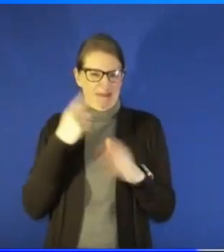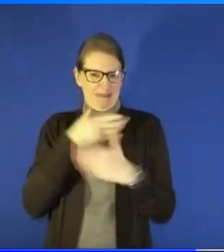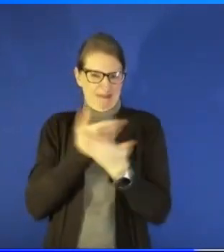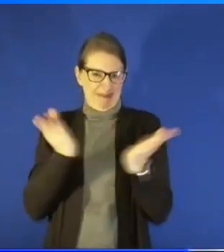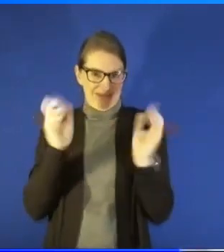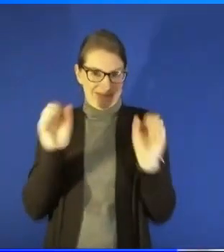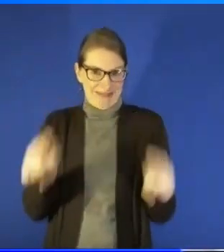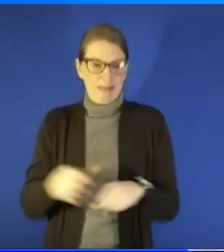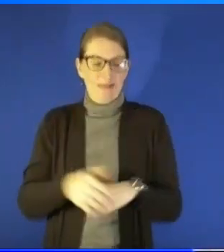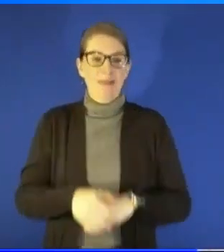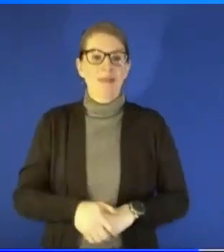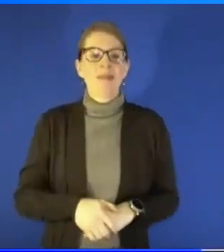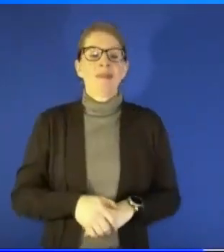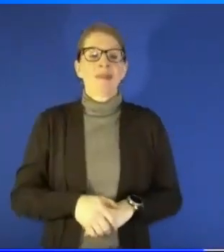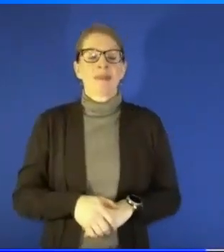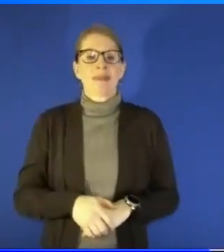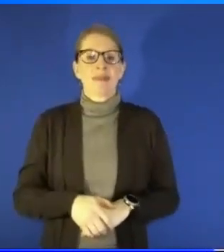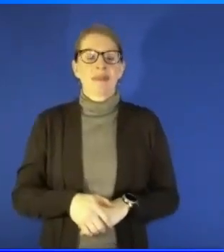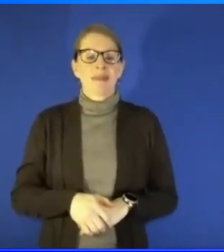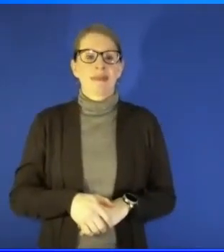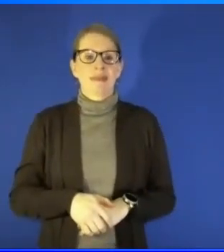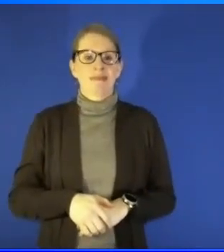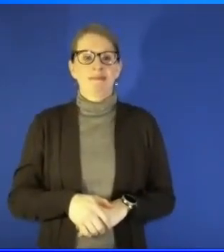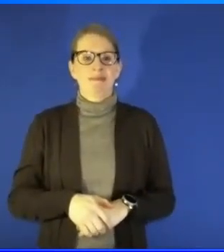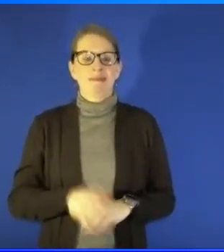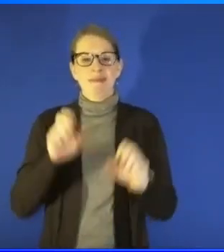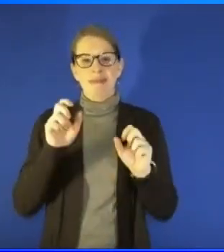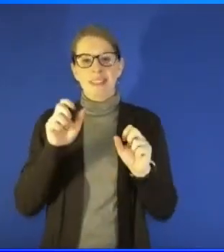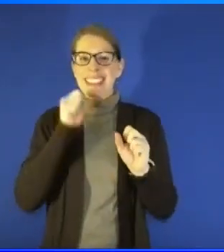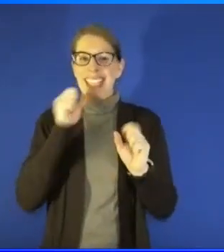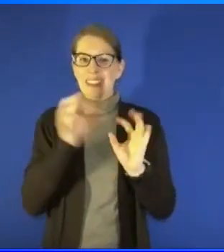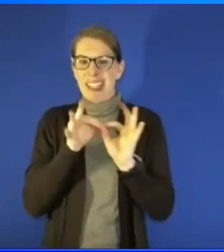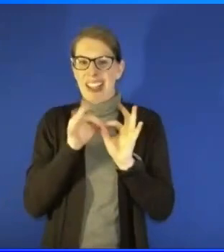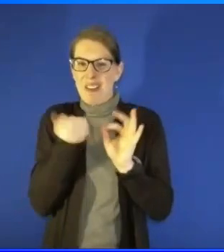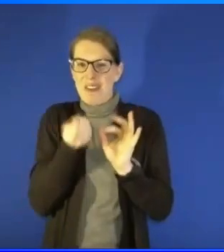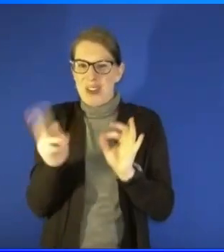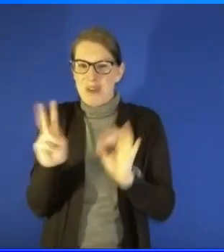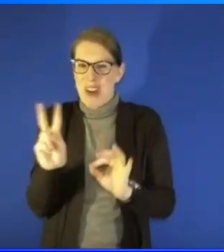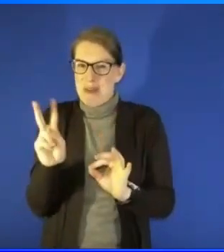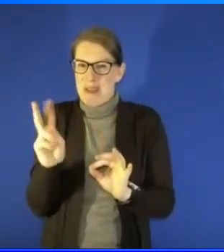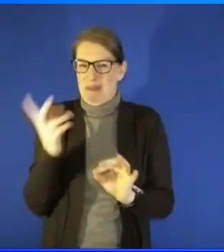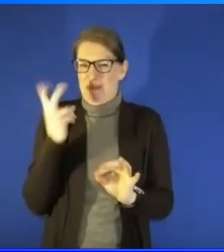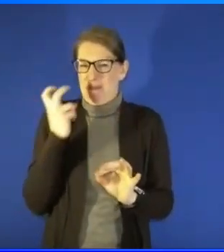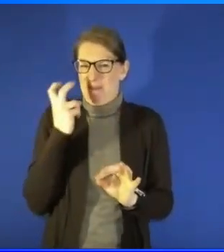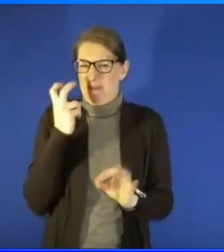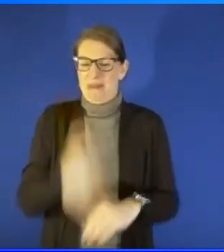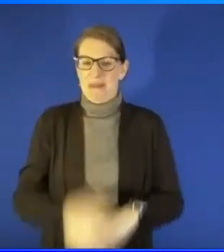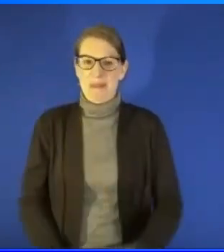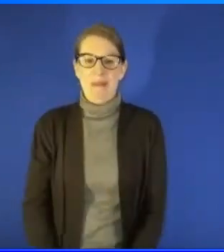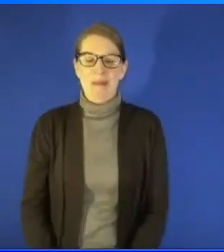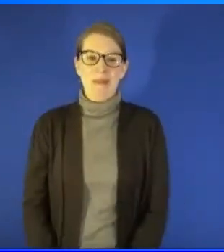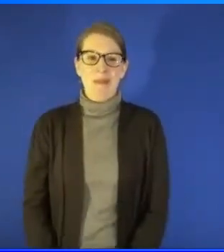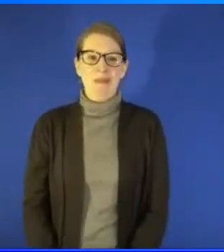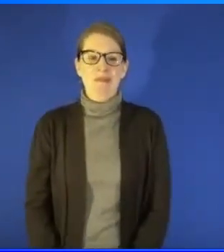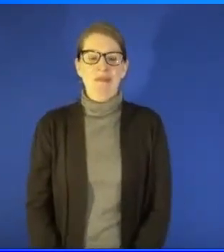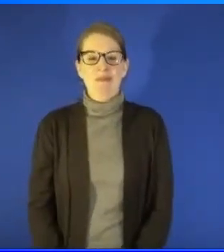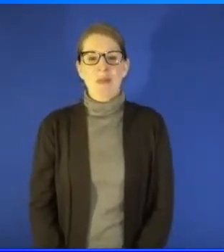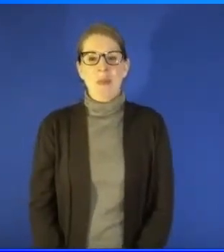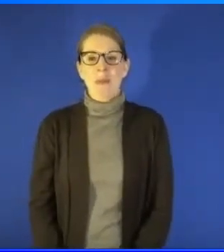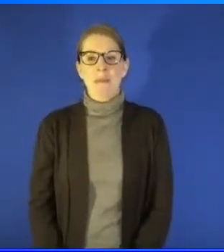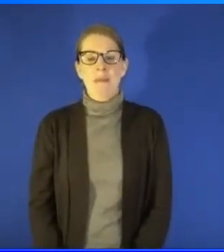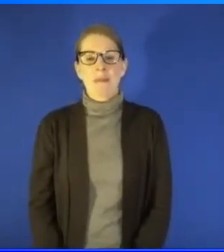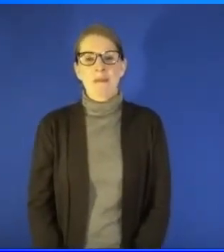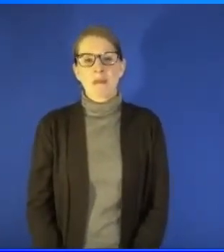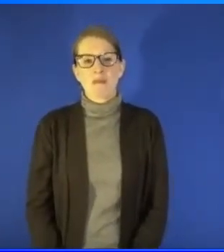likely not going to be related to just a few variables, and it's recognizing,